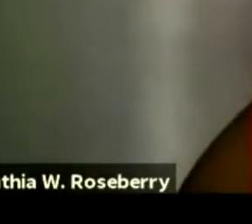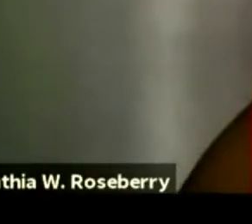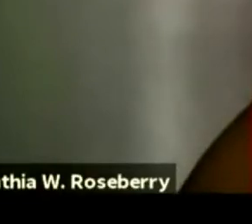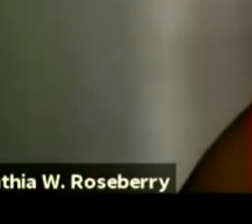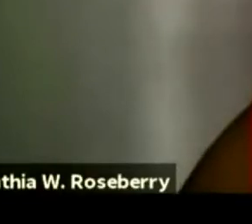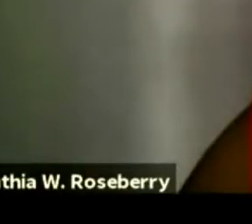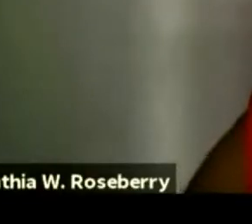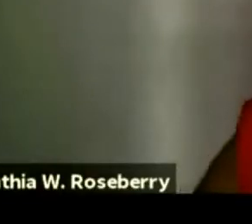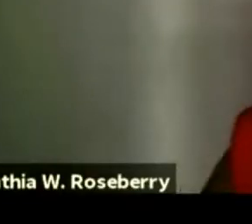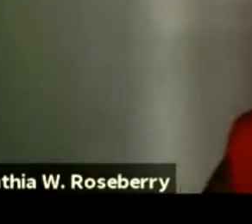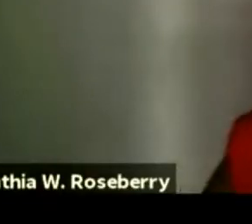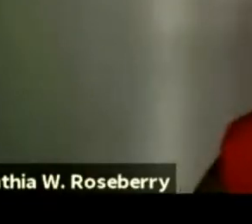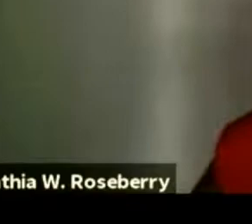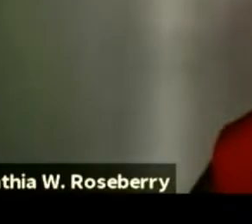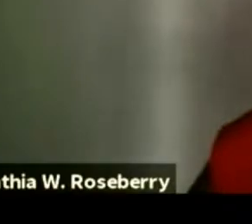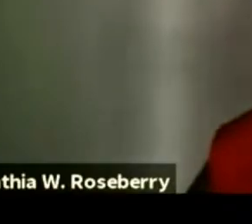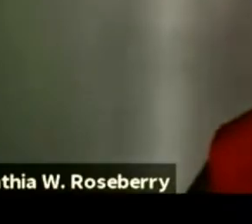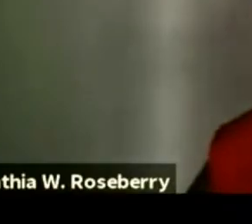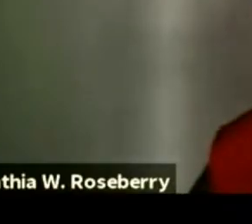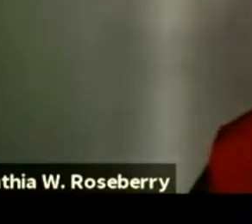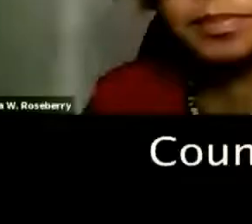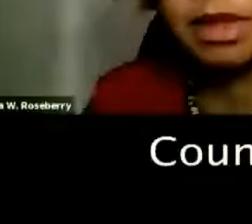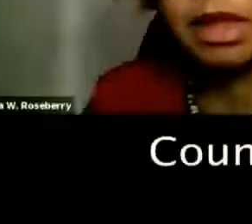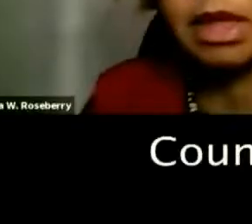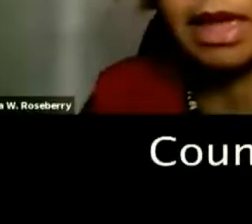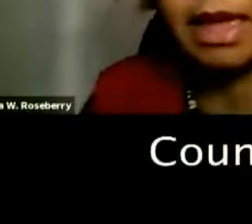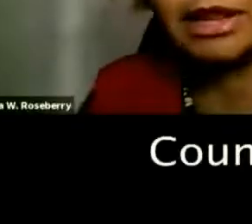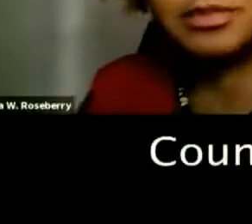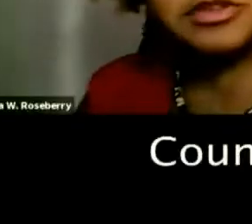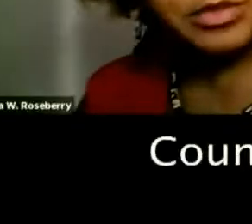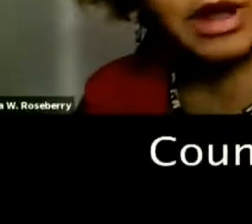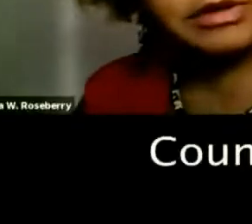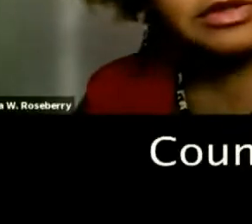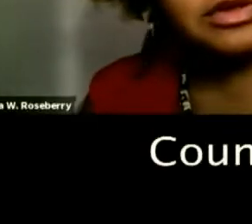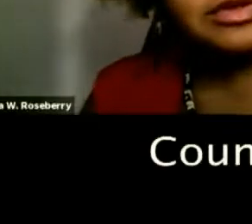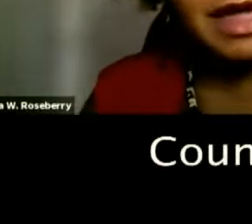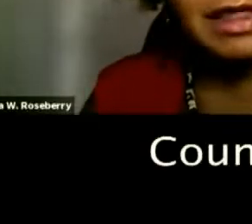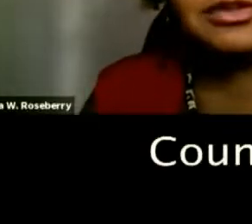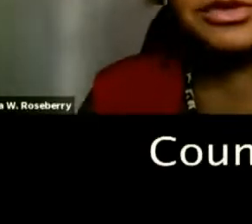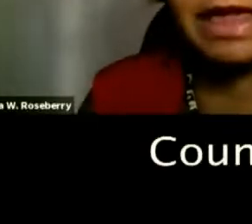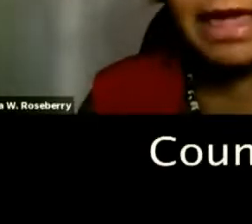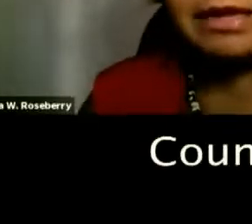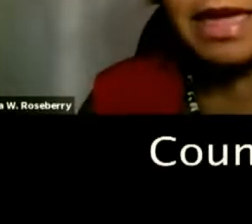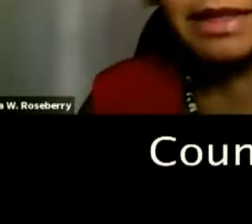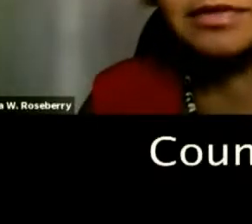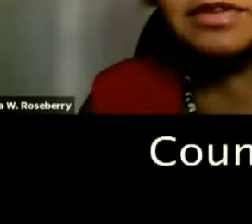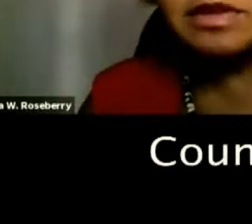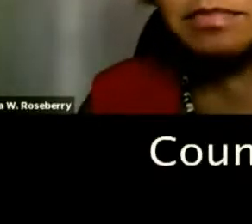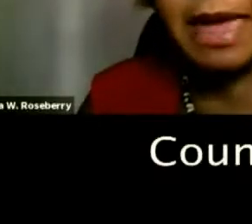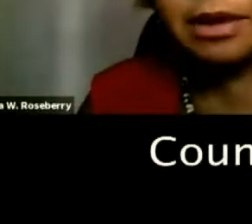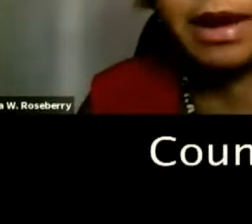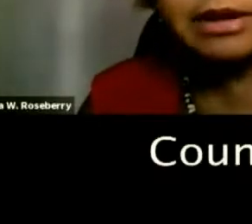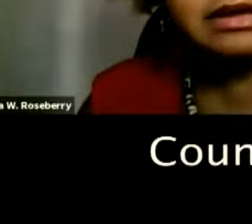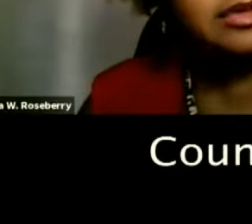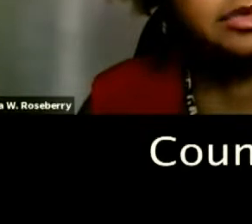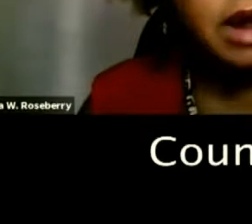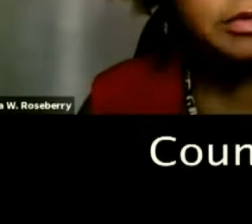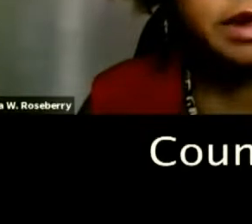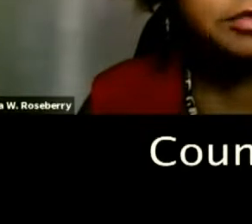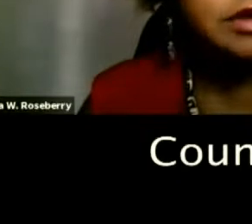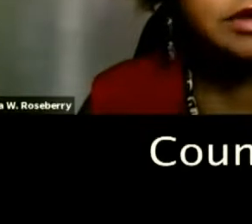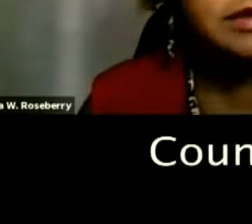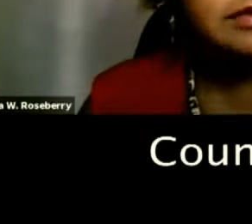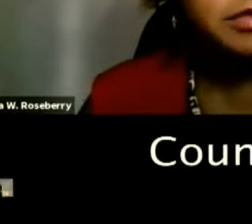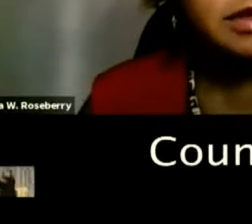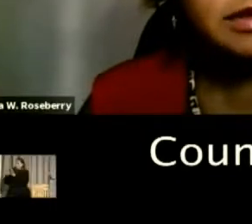regarding count 4, environmental racism. Hello, Ms. Brown. Can you tell us your name and give us some background and describe